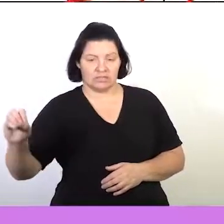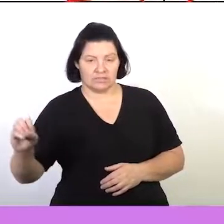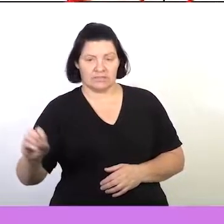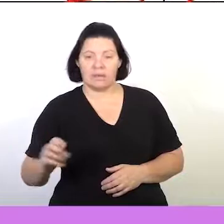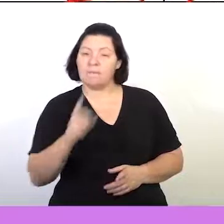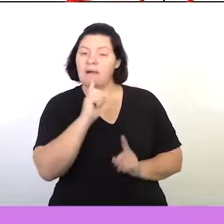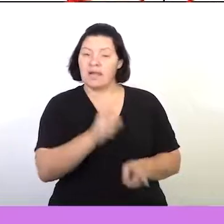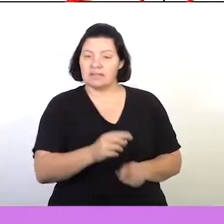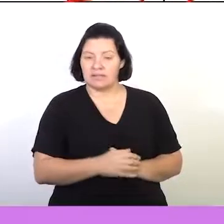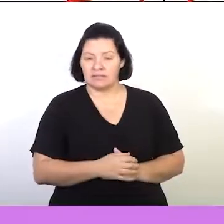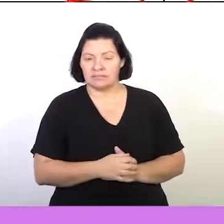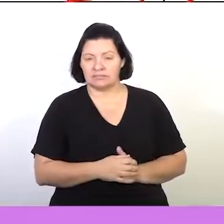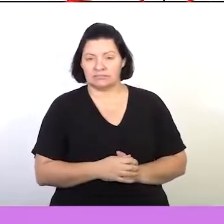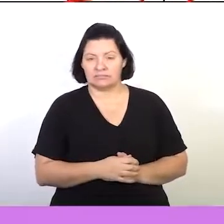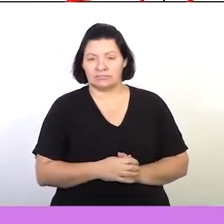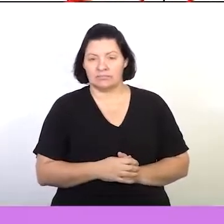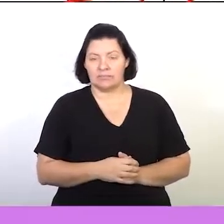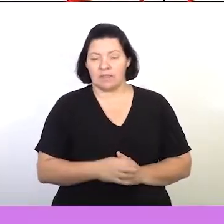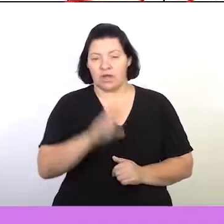512,400 rand, that should give you